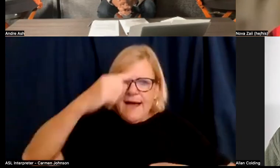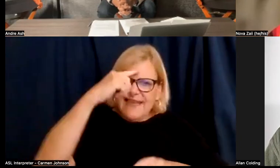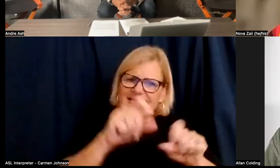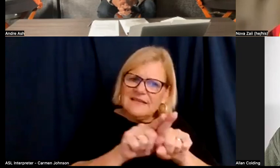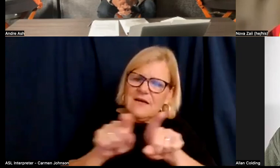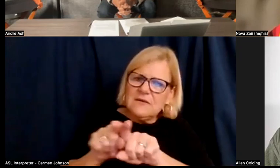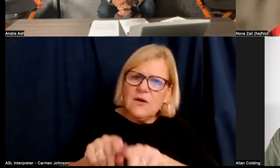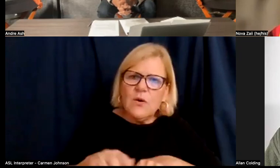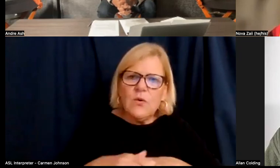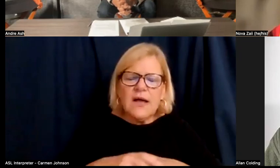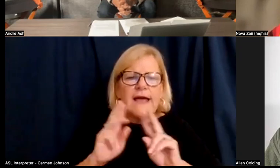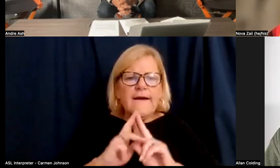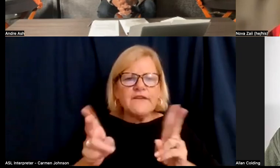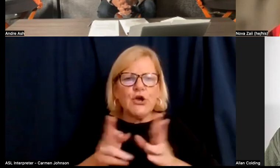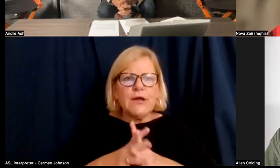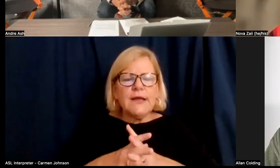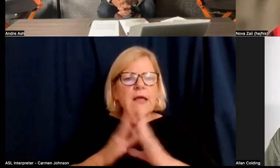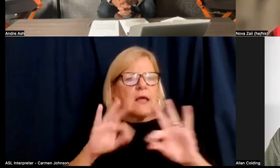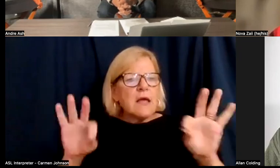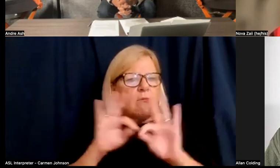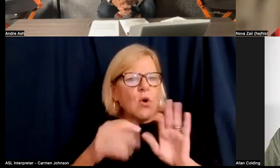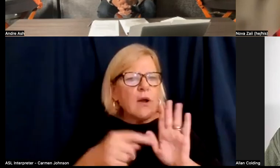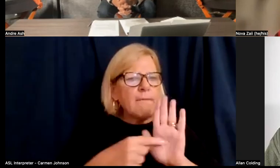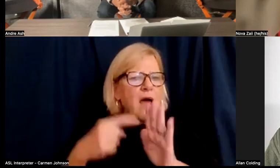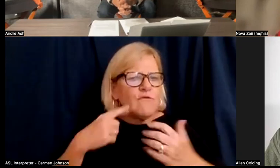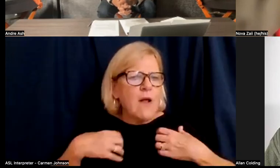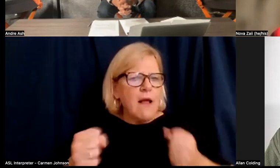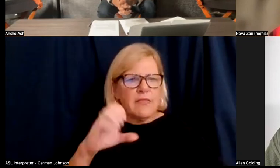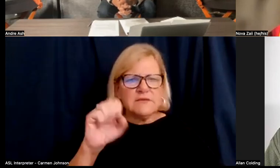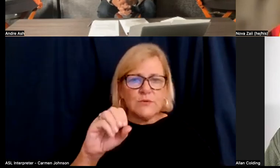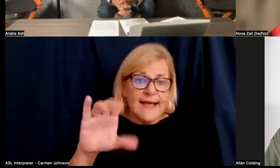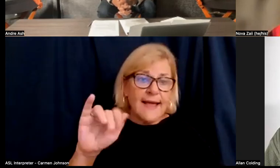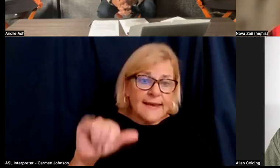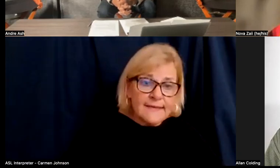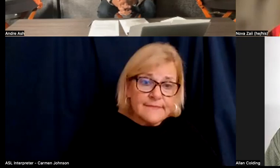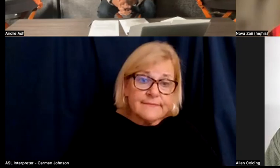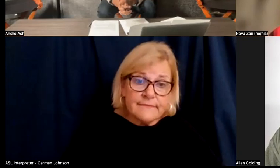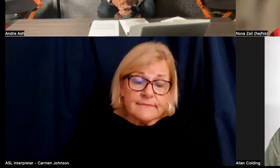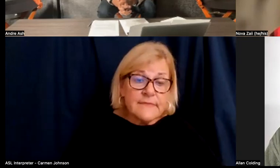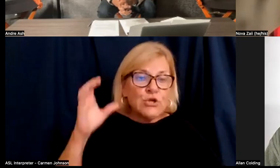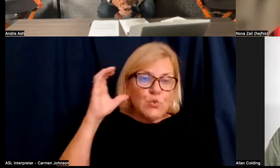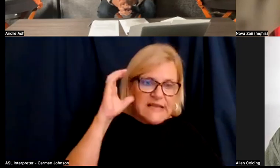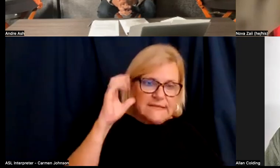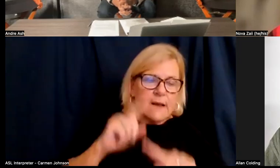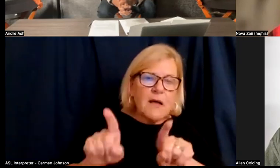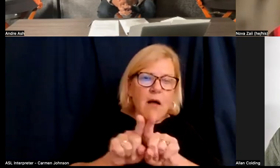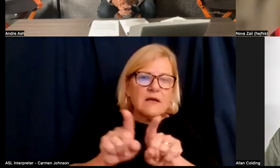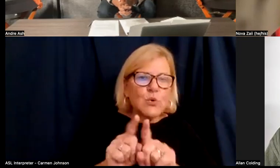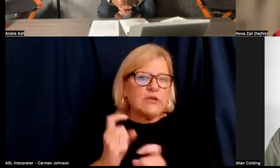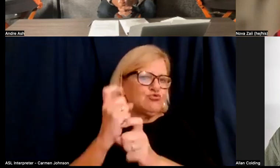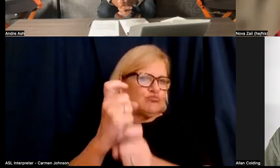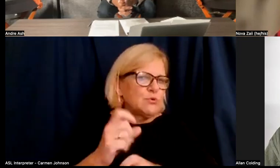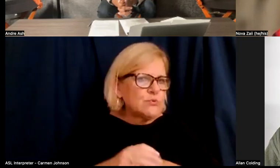just a very important model for a healthy society, to listen but also